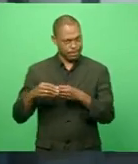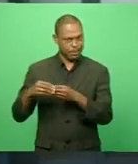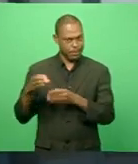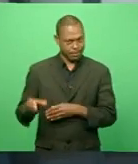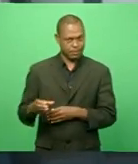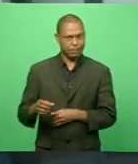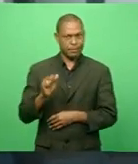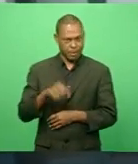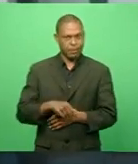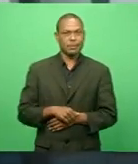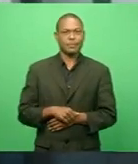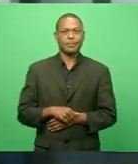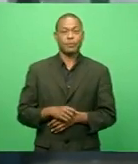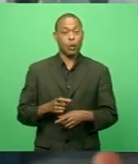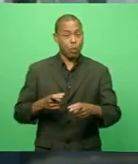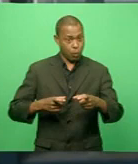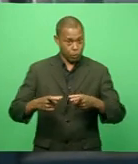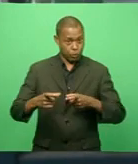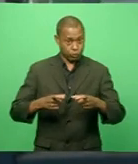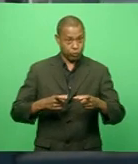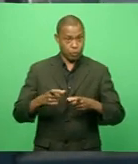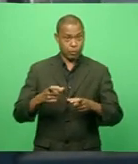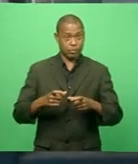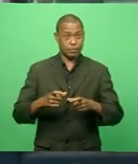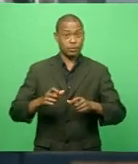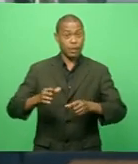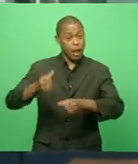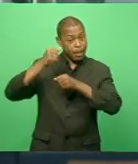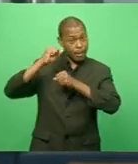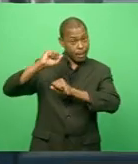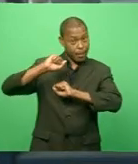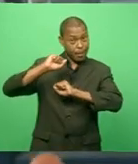I control the campaign.